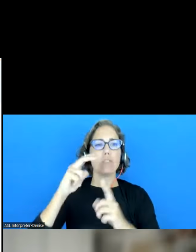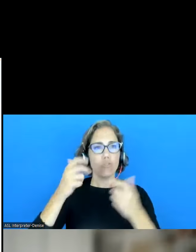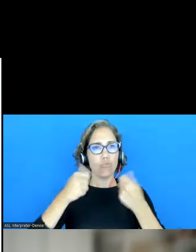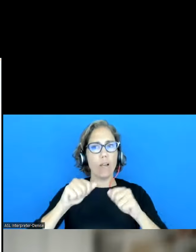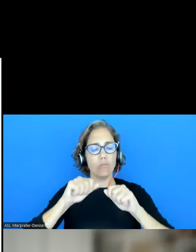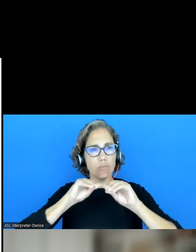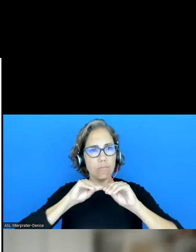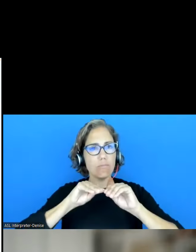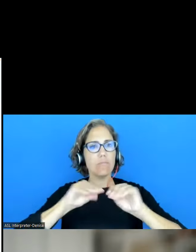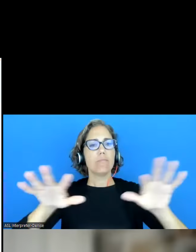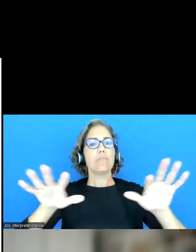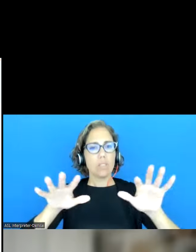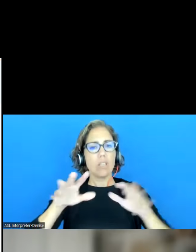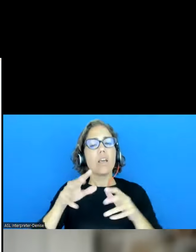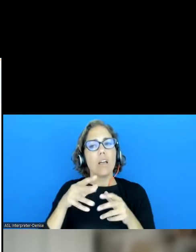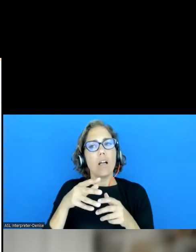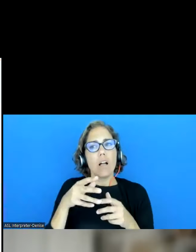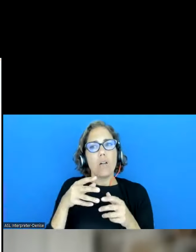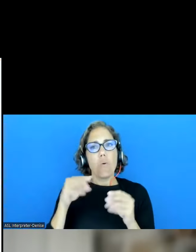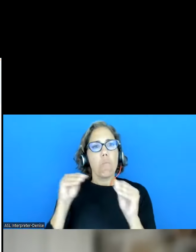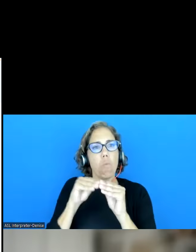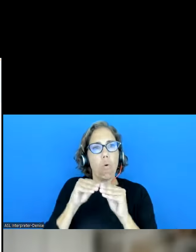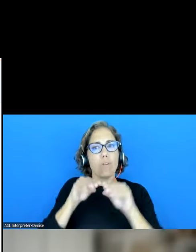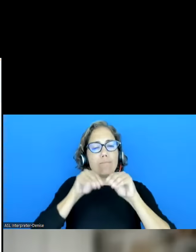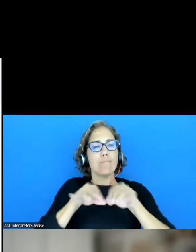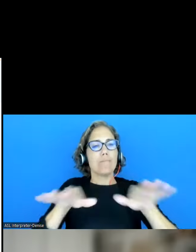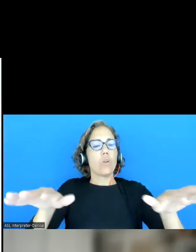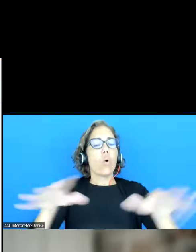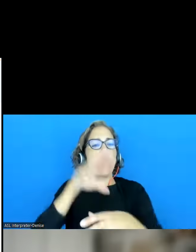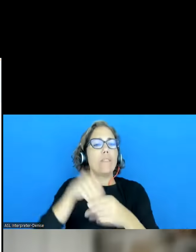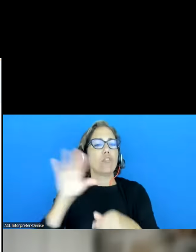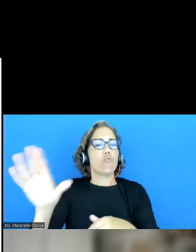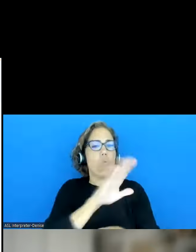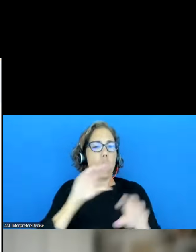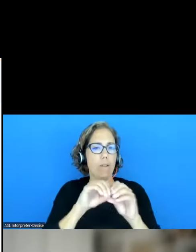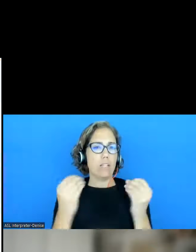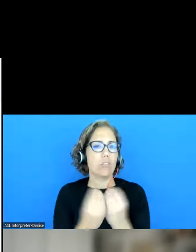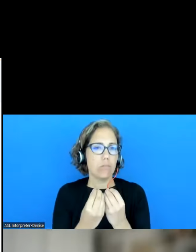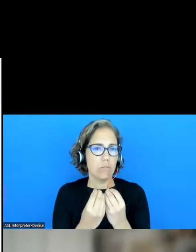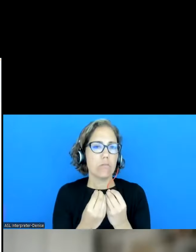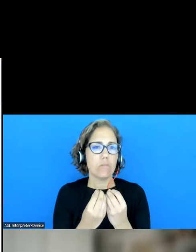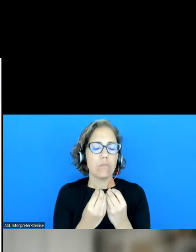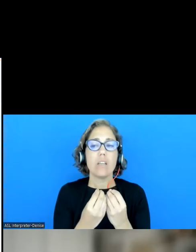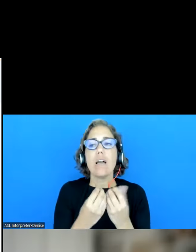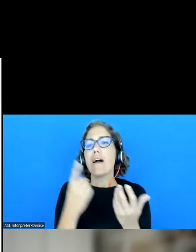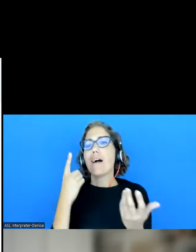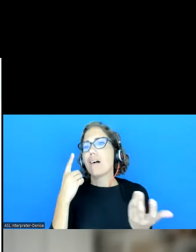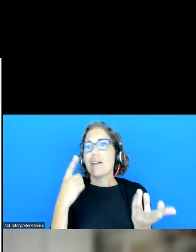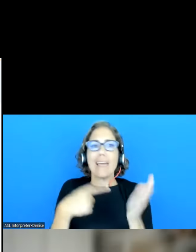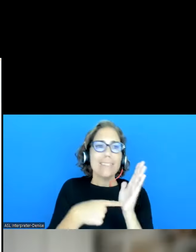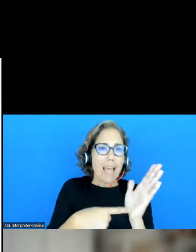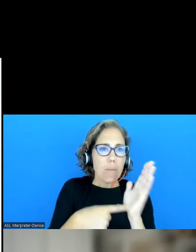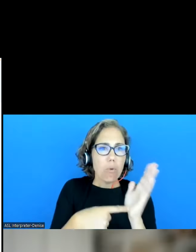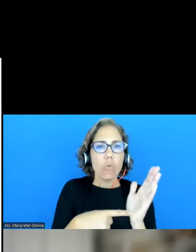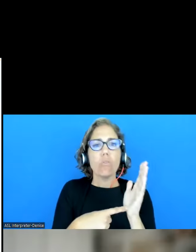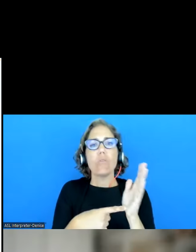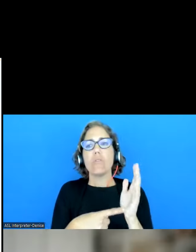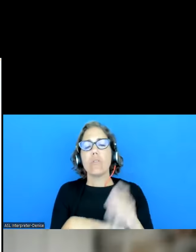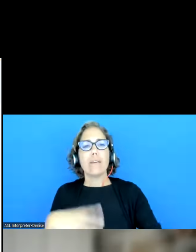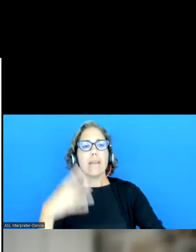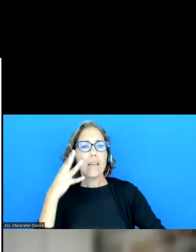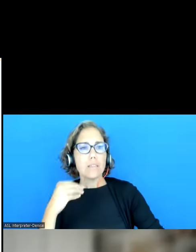culture within your organization. And that could be based on examples, experience that you do remediating